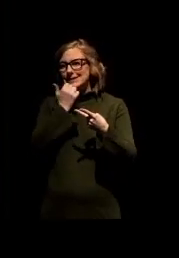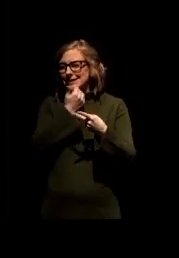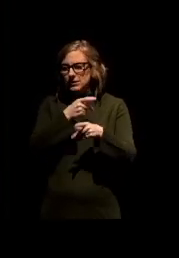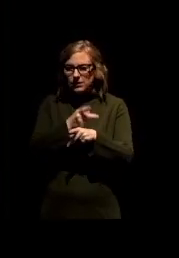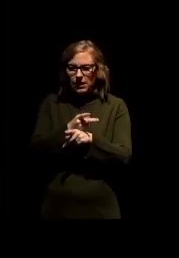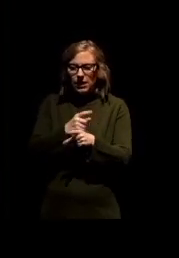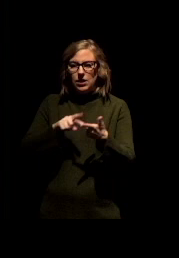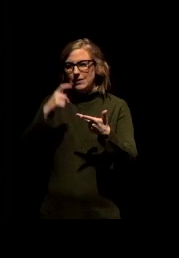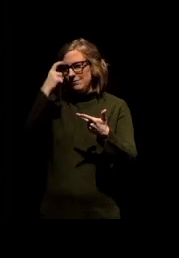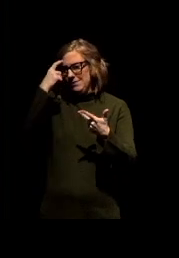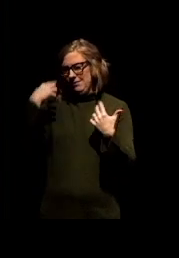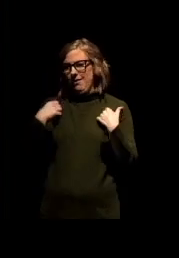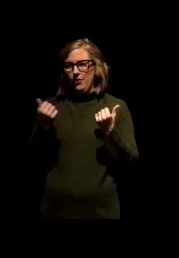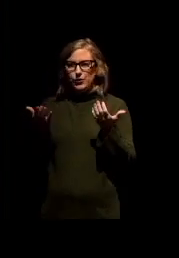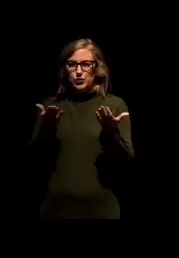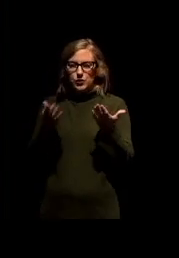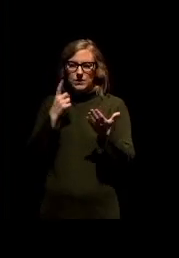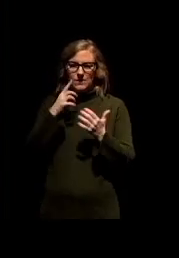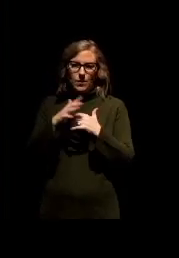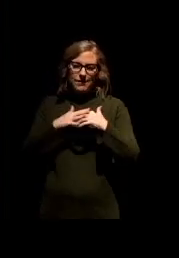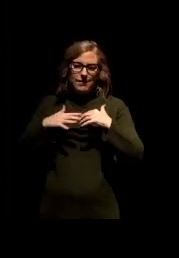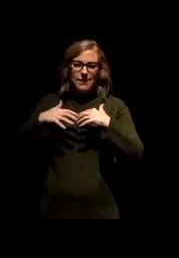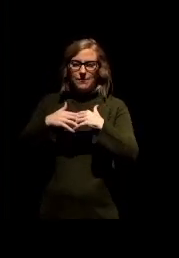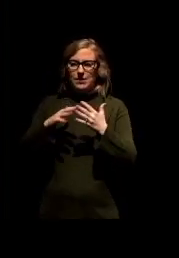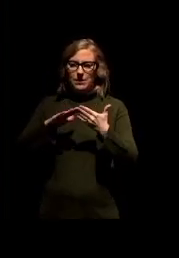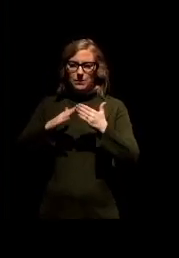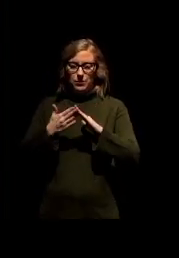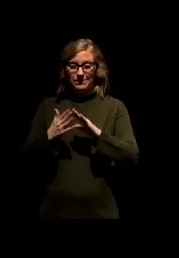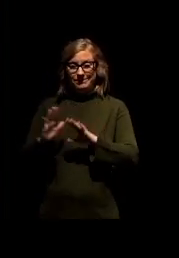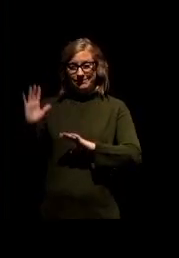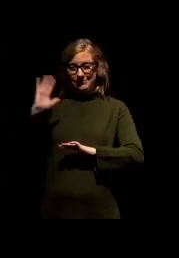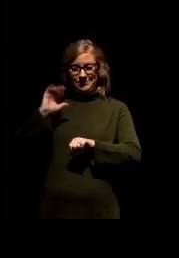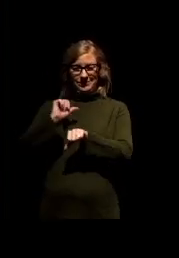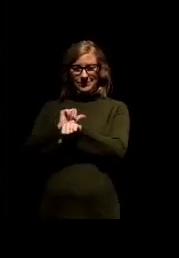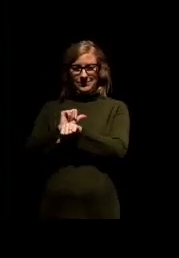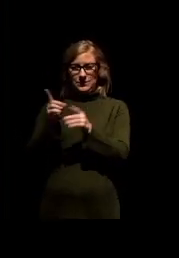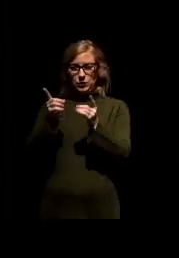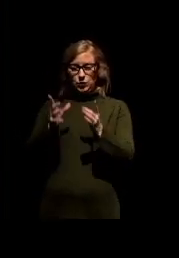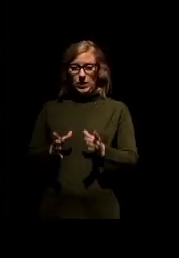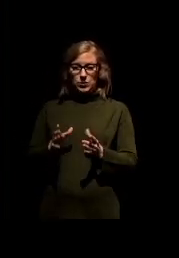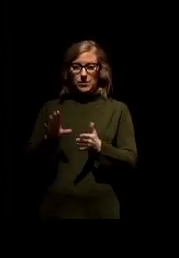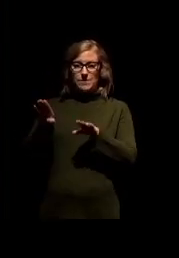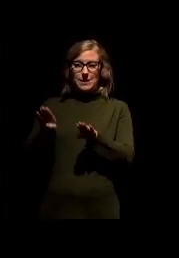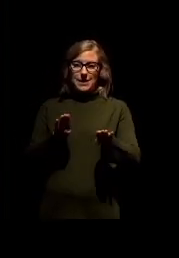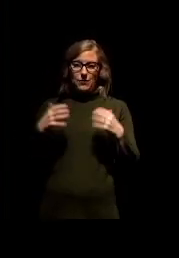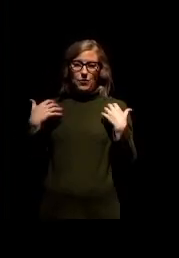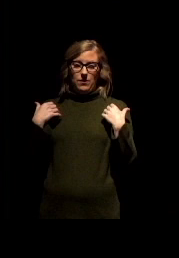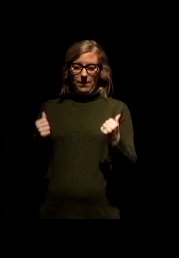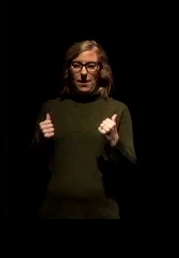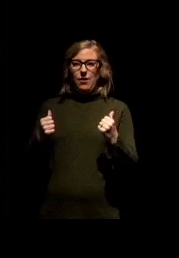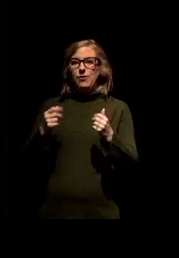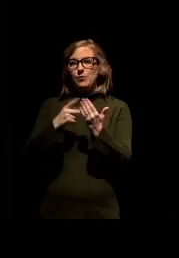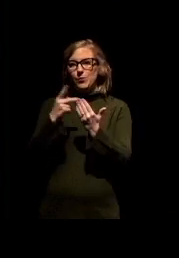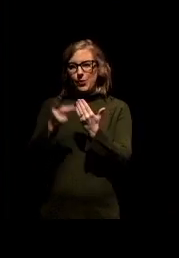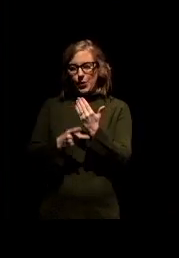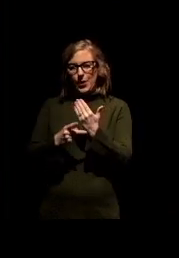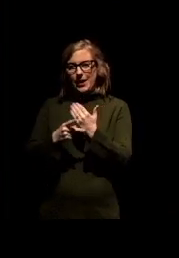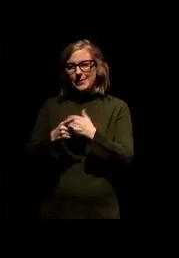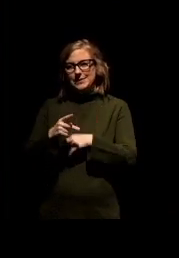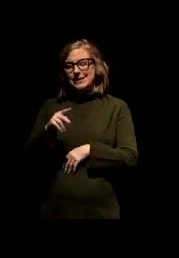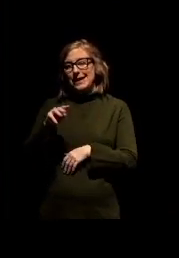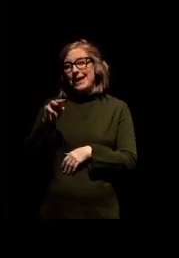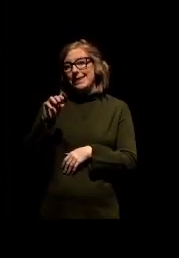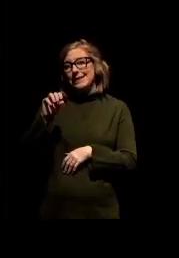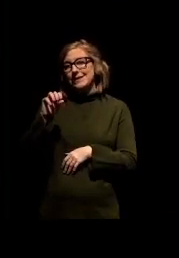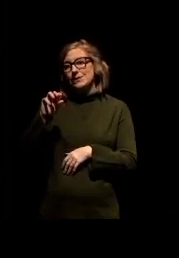American community. He formerly worked as the director of behavioral health programs at the Shakopee Midwakaton Sioux community in